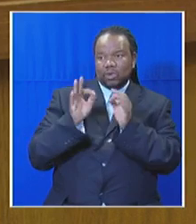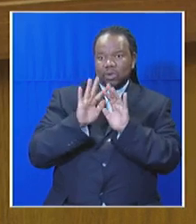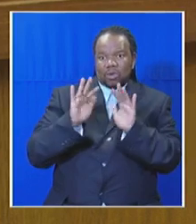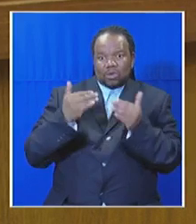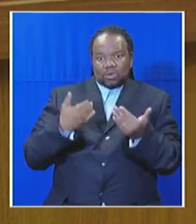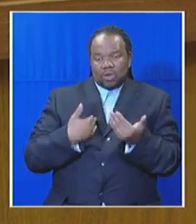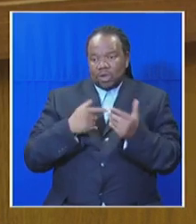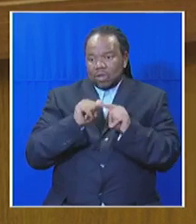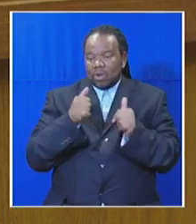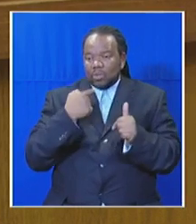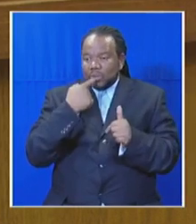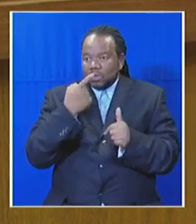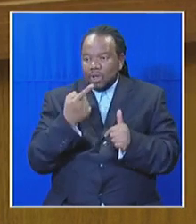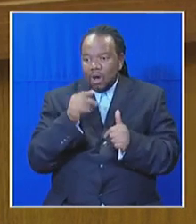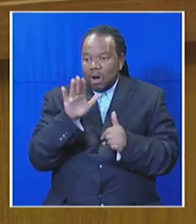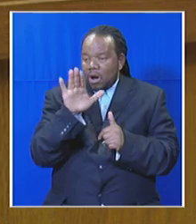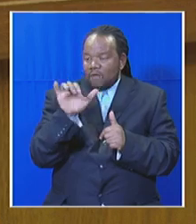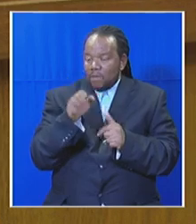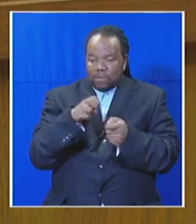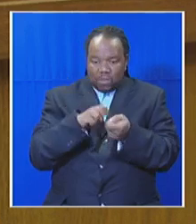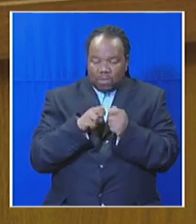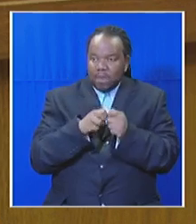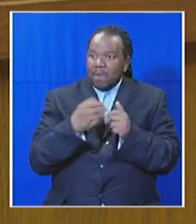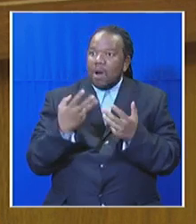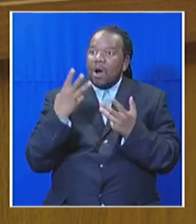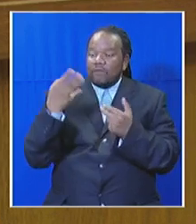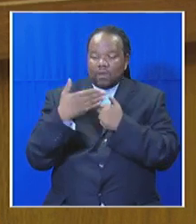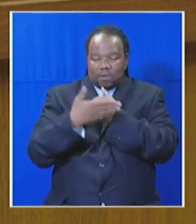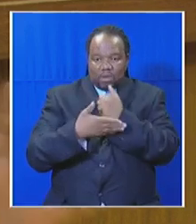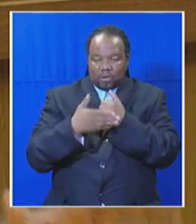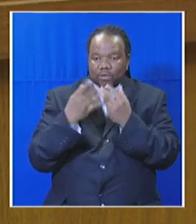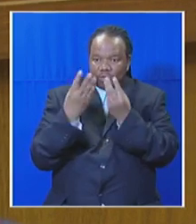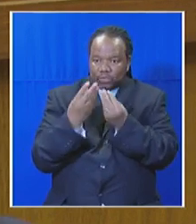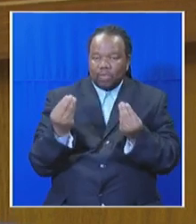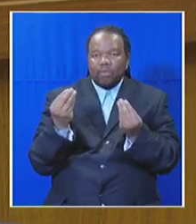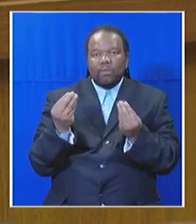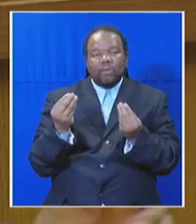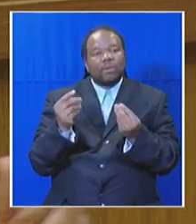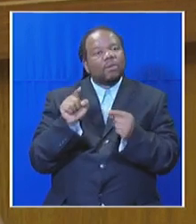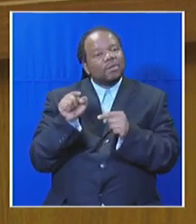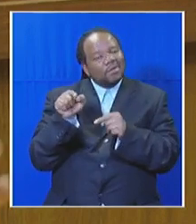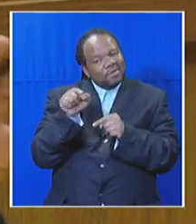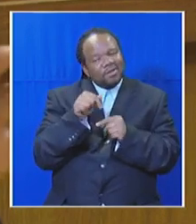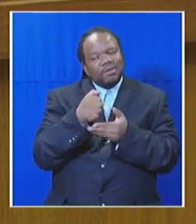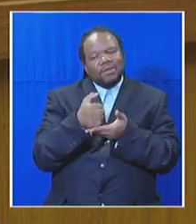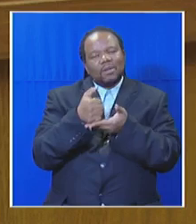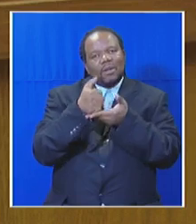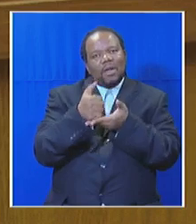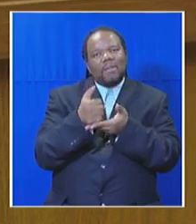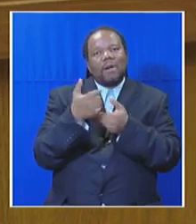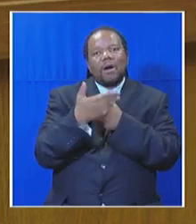or practiced. It has been practiced, it has helped Africa in a large measure, rather than